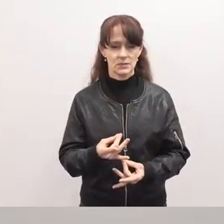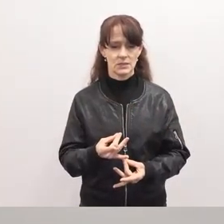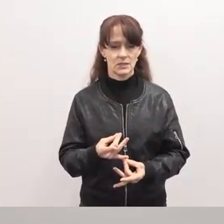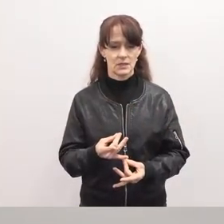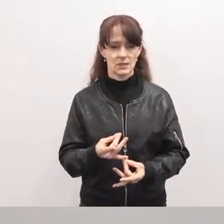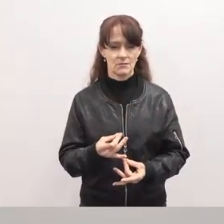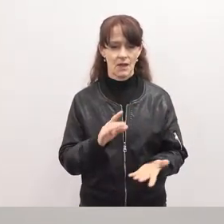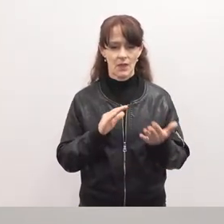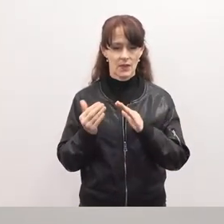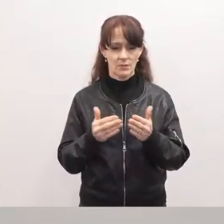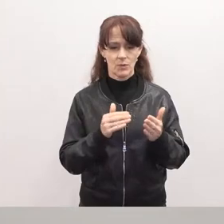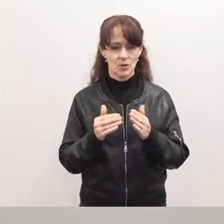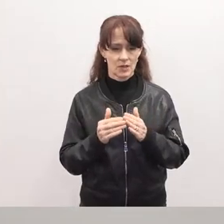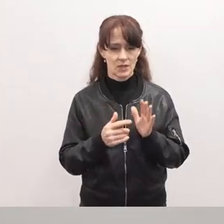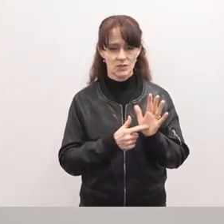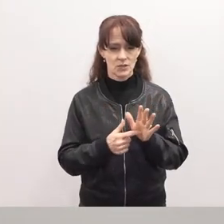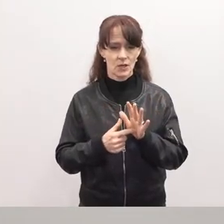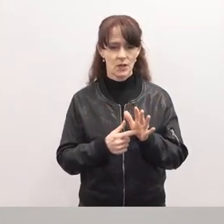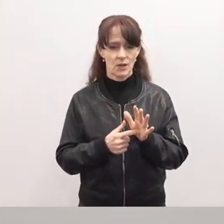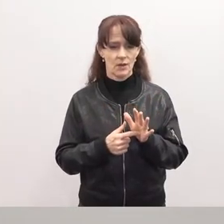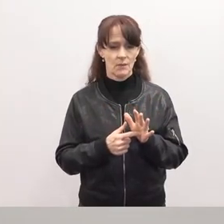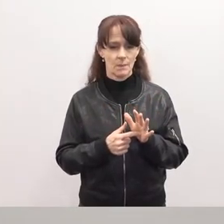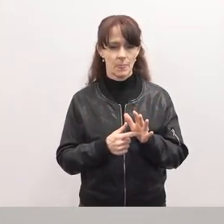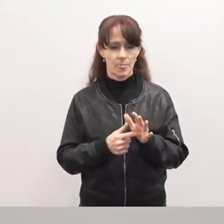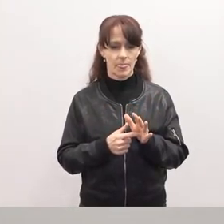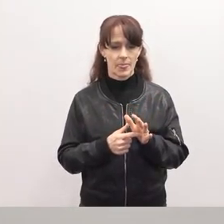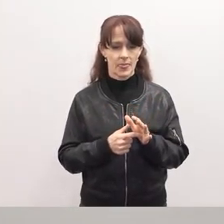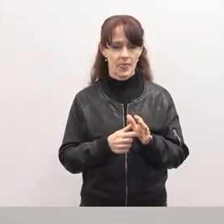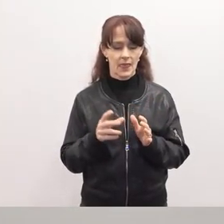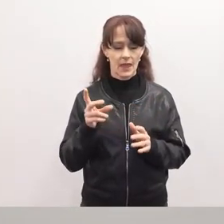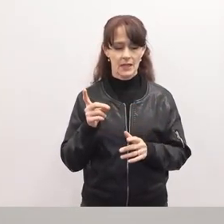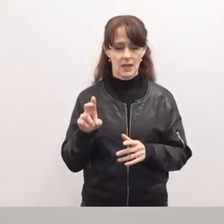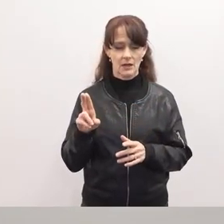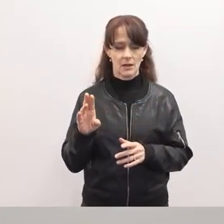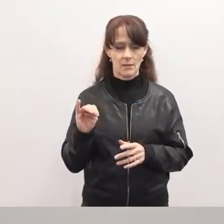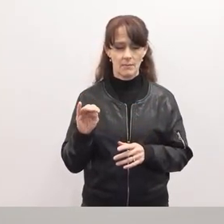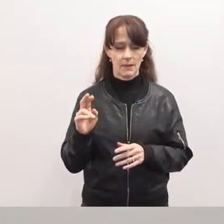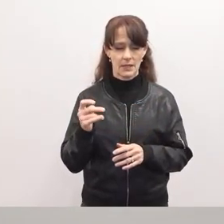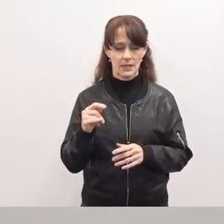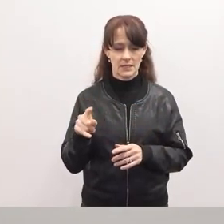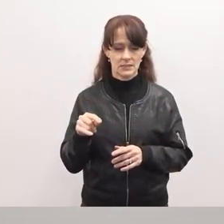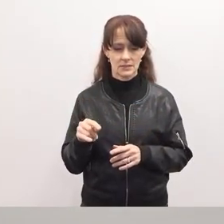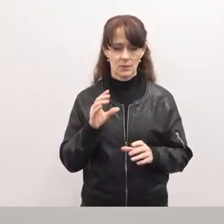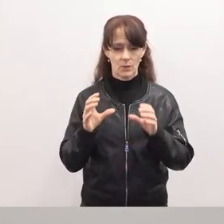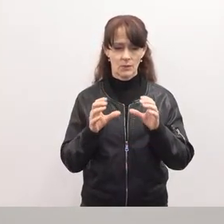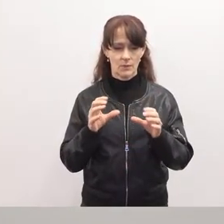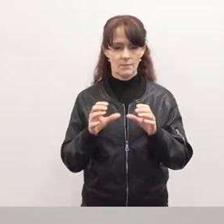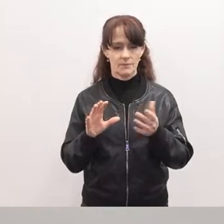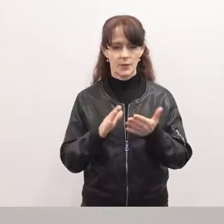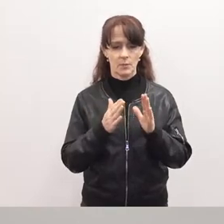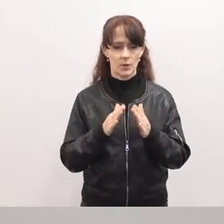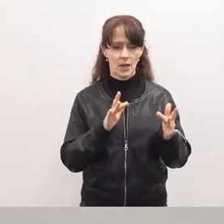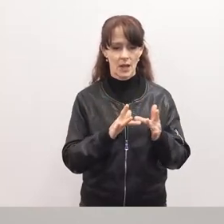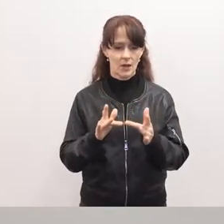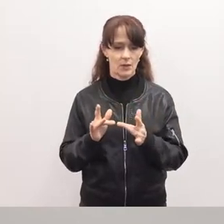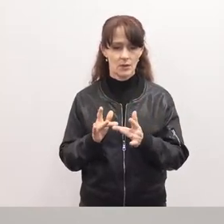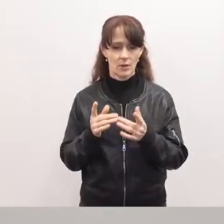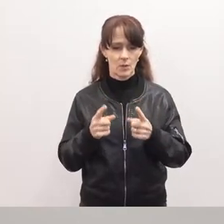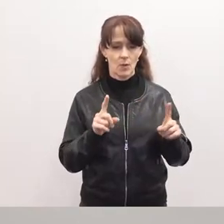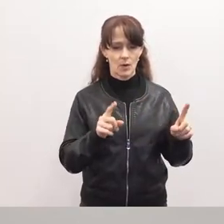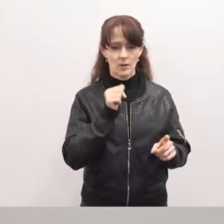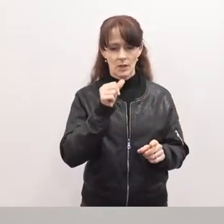by the community in the strategic plan. Dr. Benitez and I have ongoing conversations about community outreach and what works